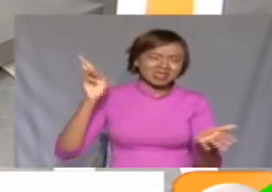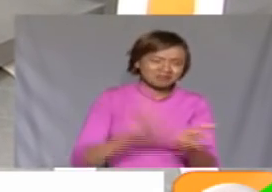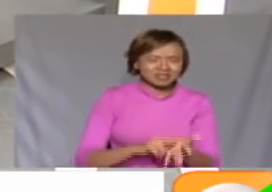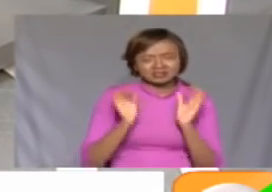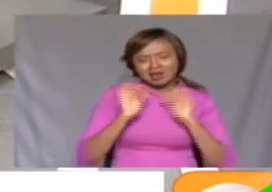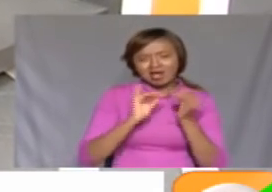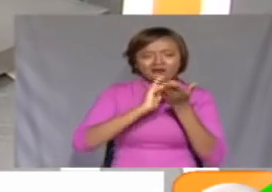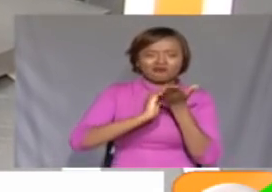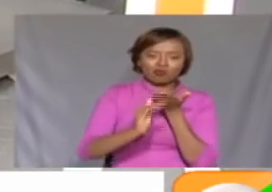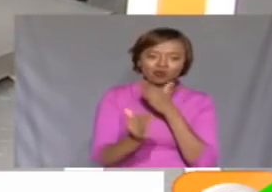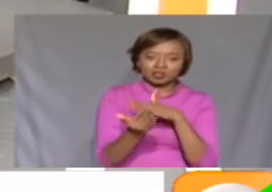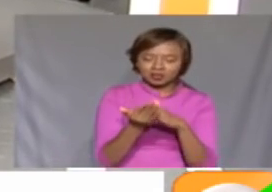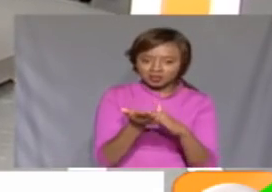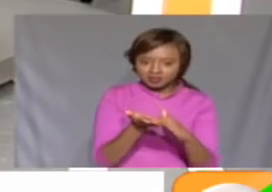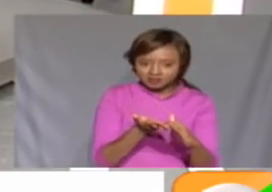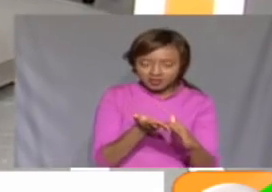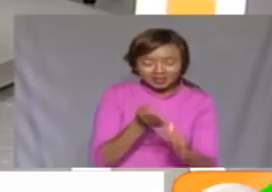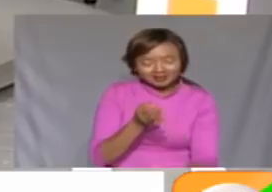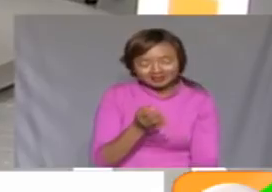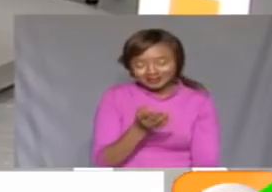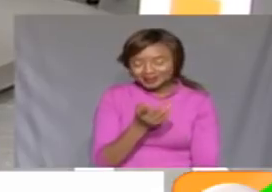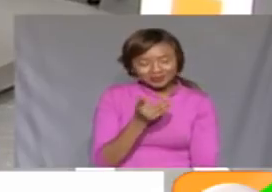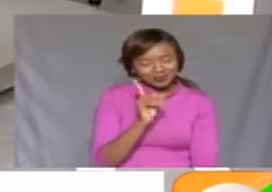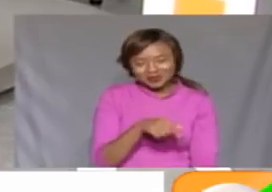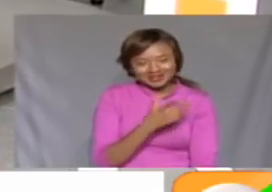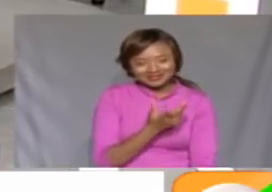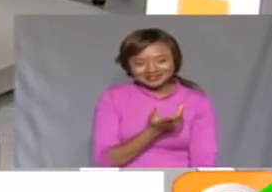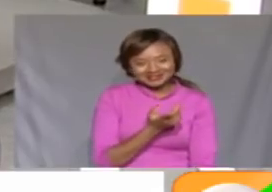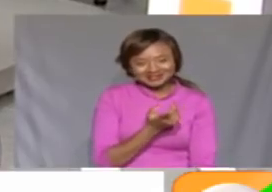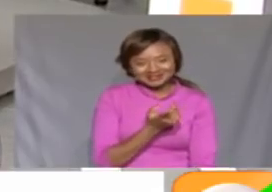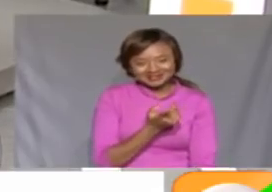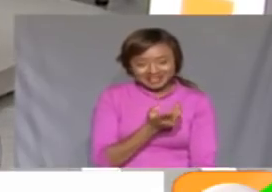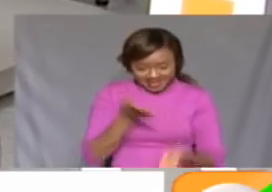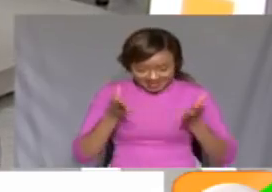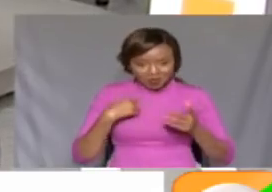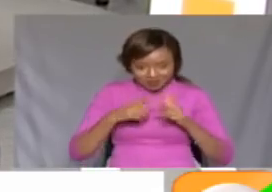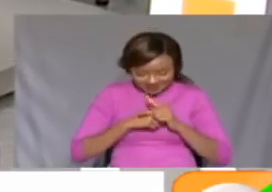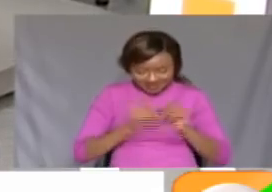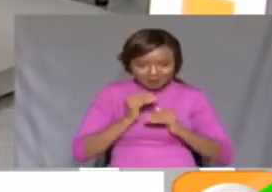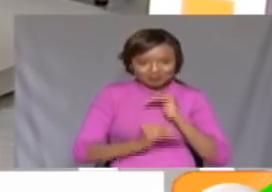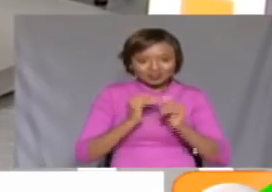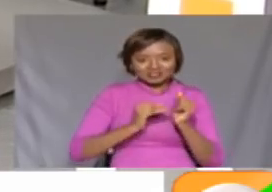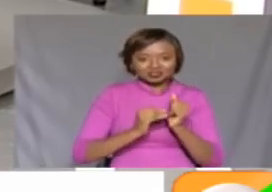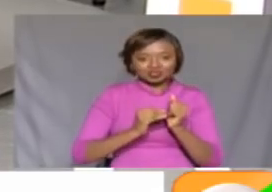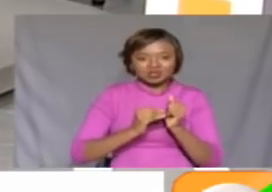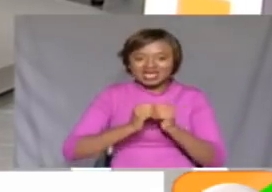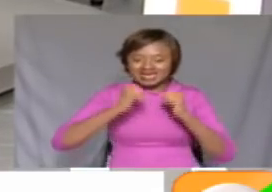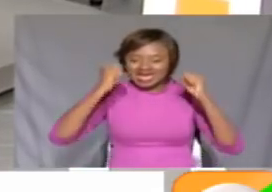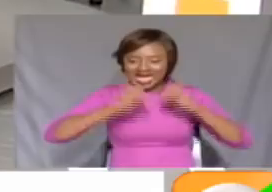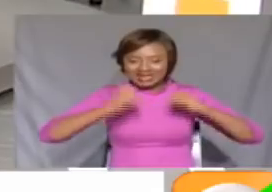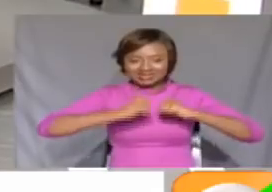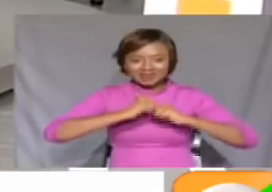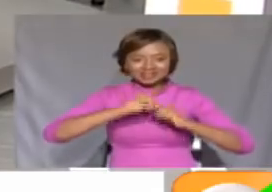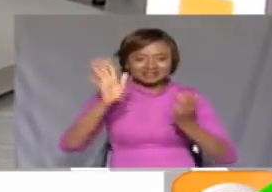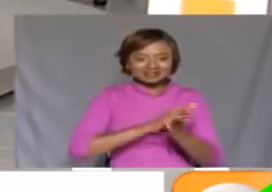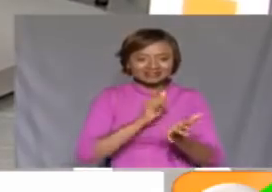again. I think it's passed. In fact, I'm starting the process of terminating the deed of transfer. You know, as who? I